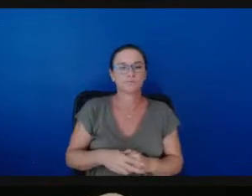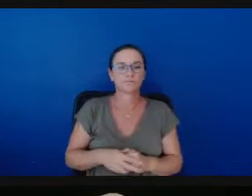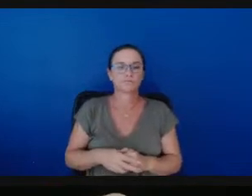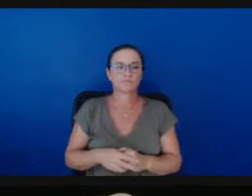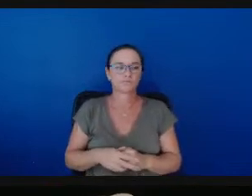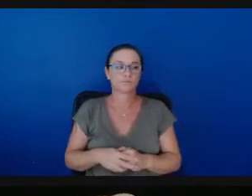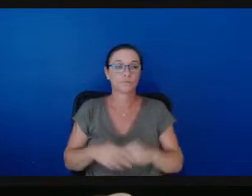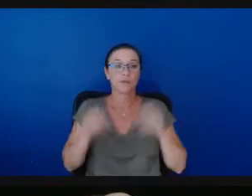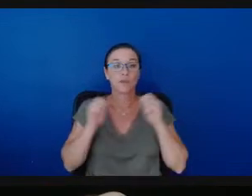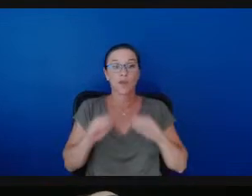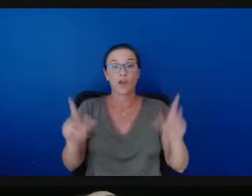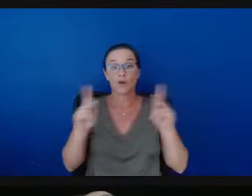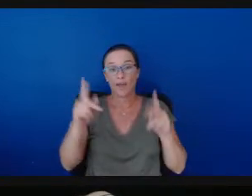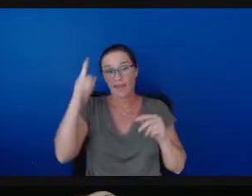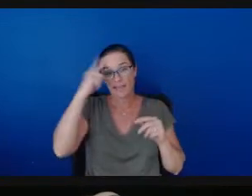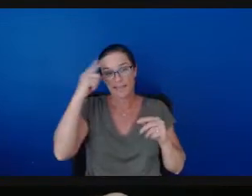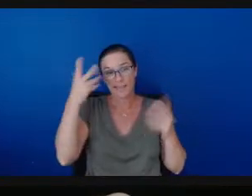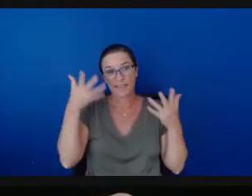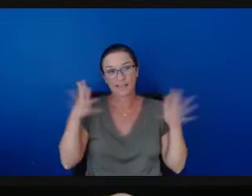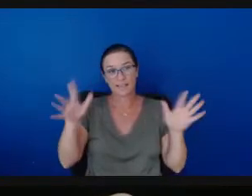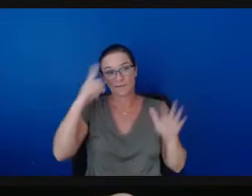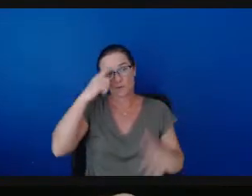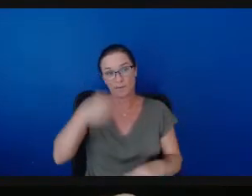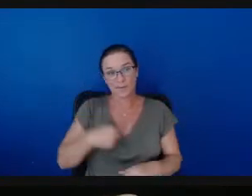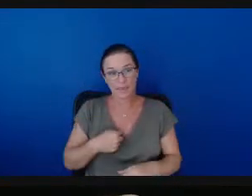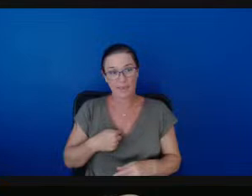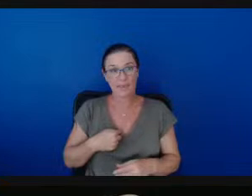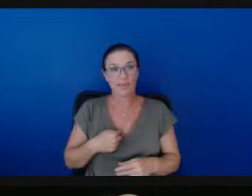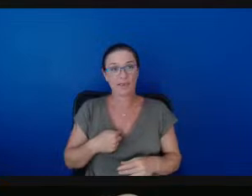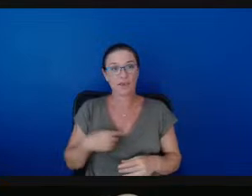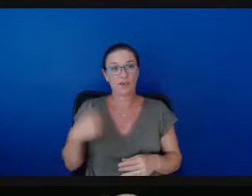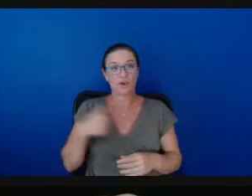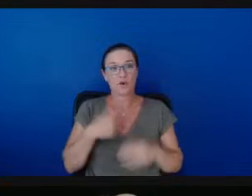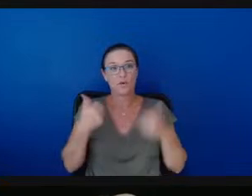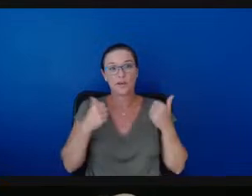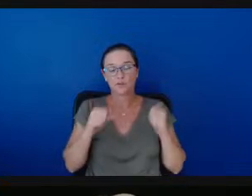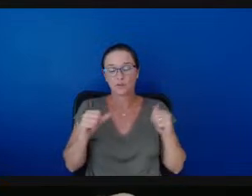All right. Well, I think that does it for me. We've tried to get through a bunch of